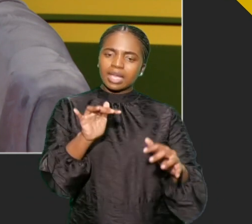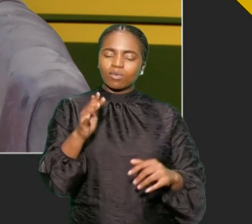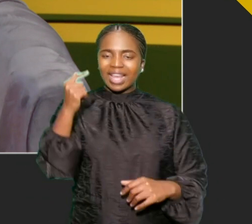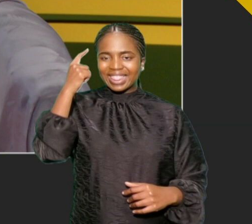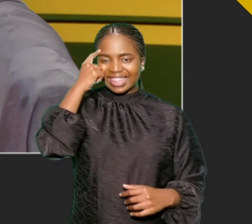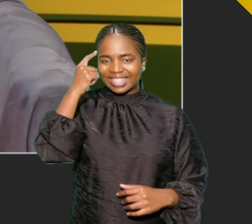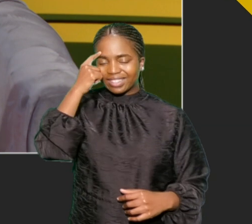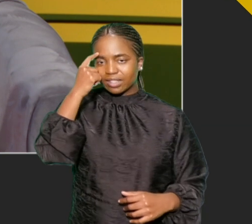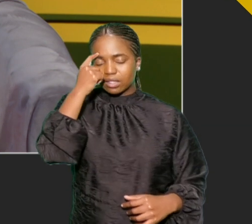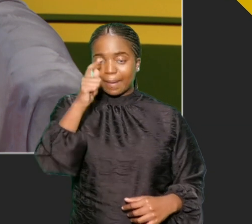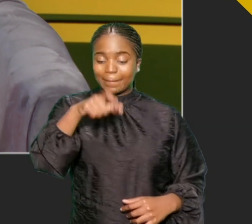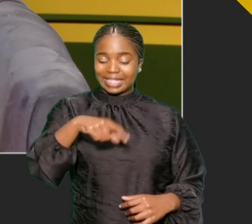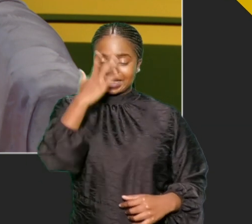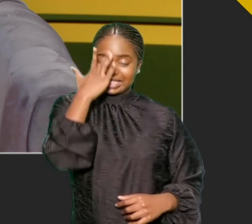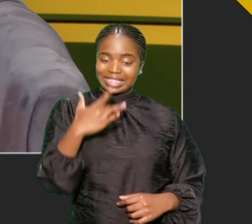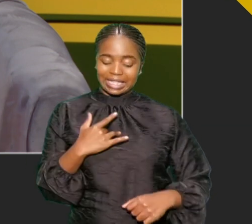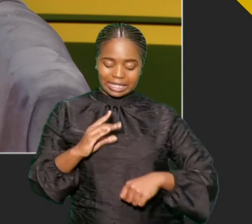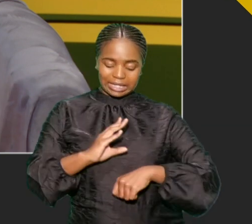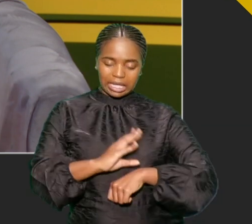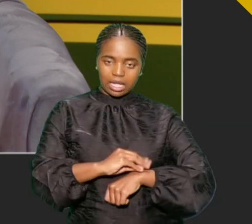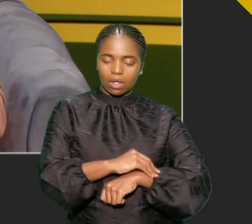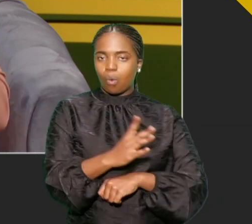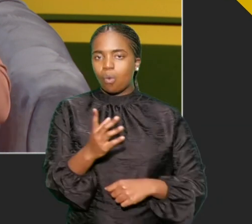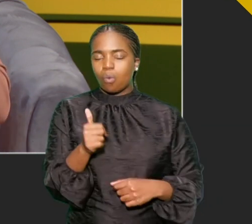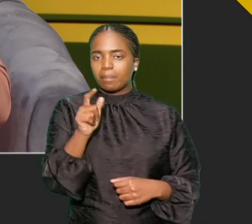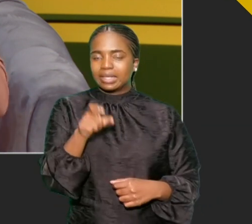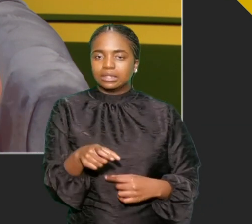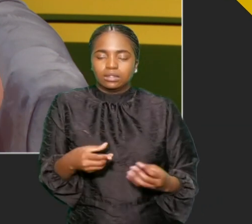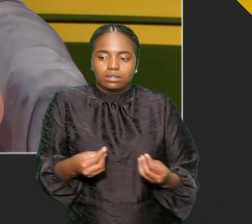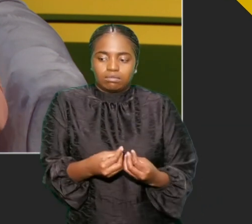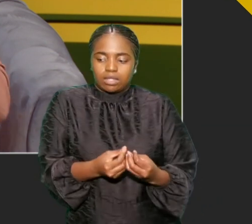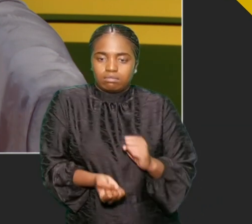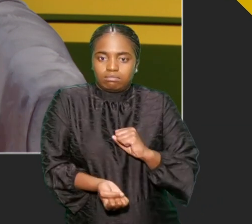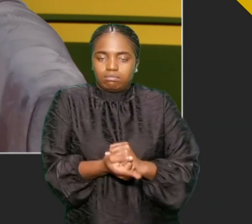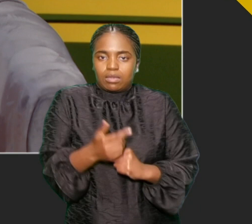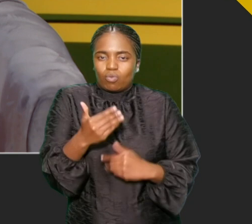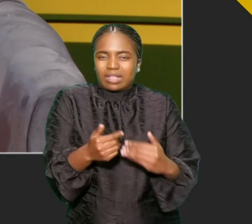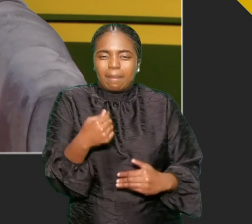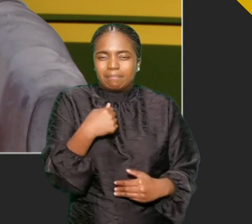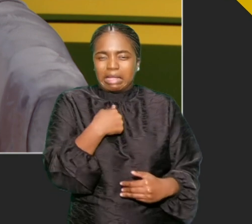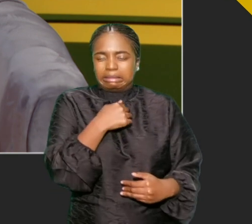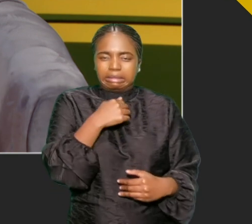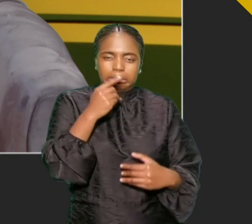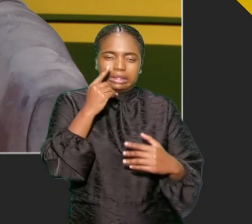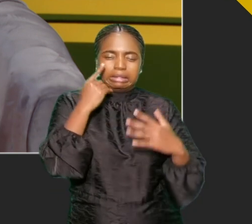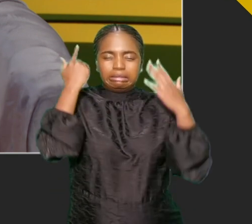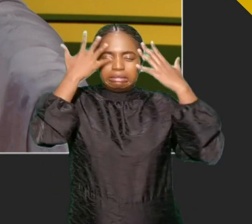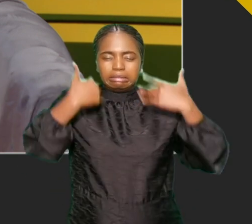that a person who has experienced a traumatic process in their life should look a specific